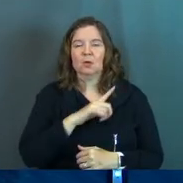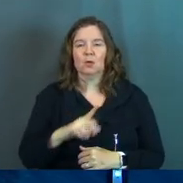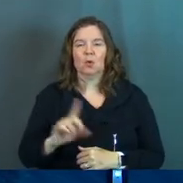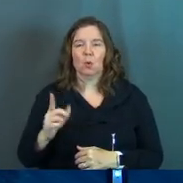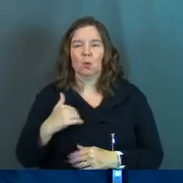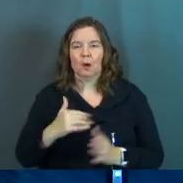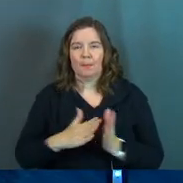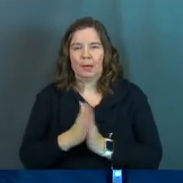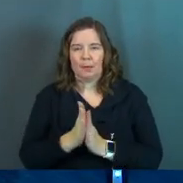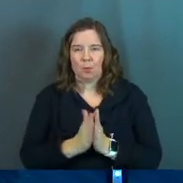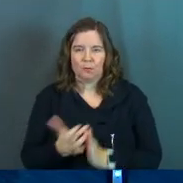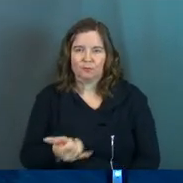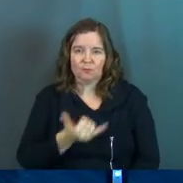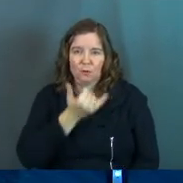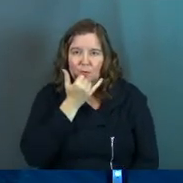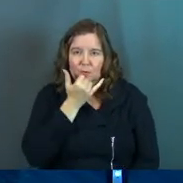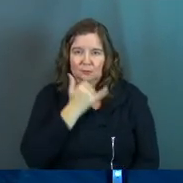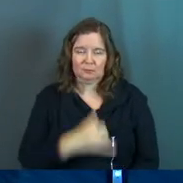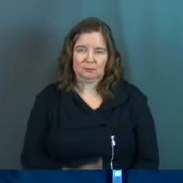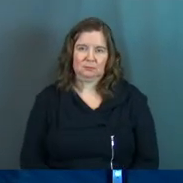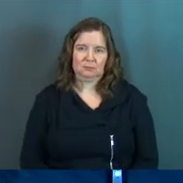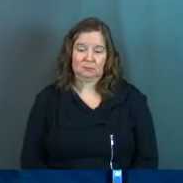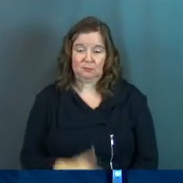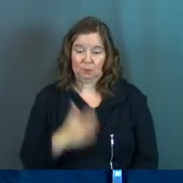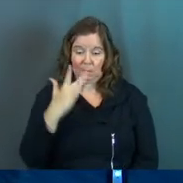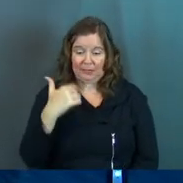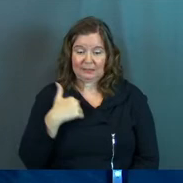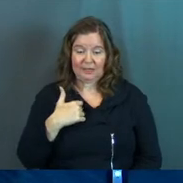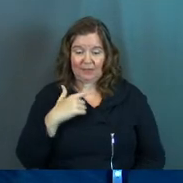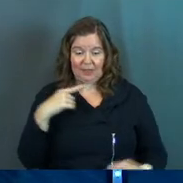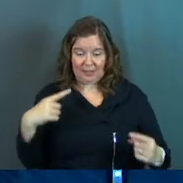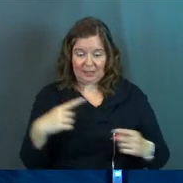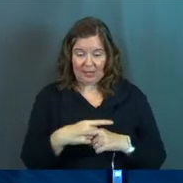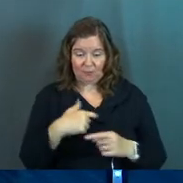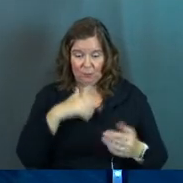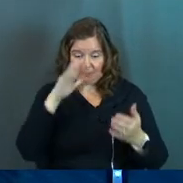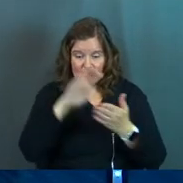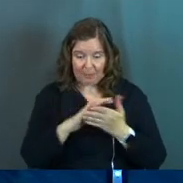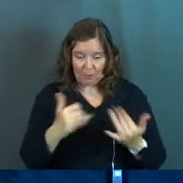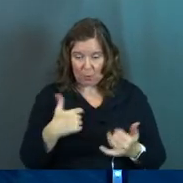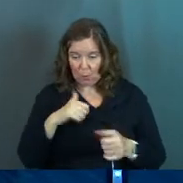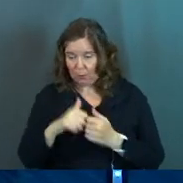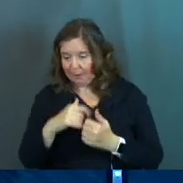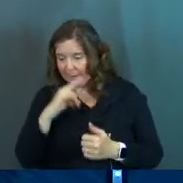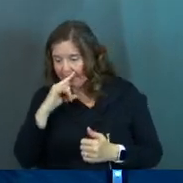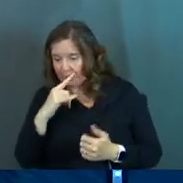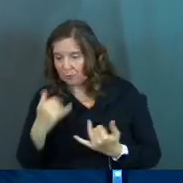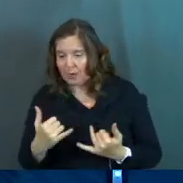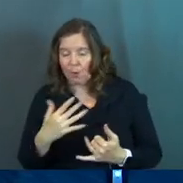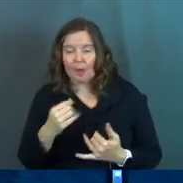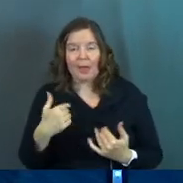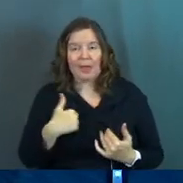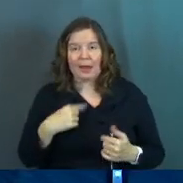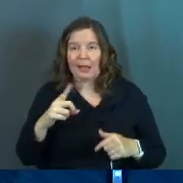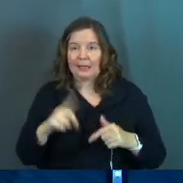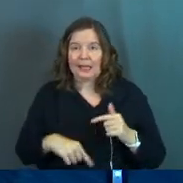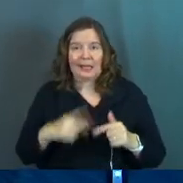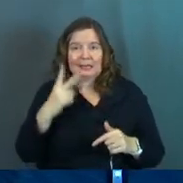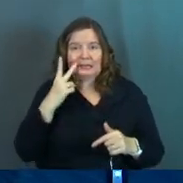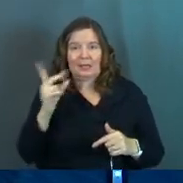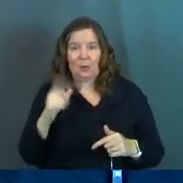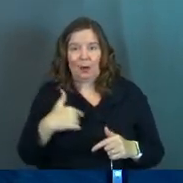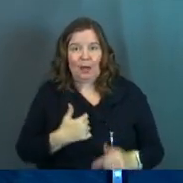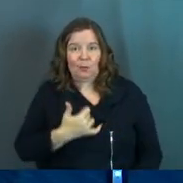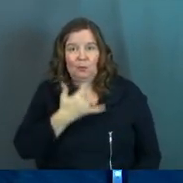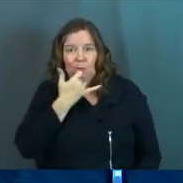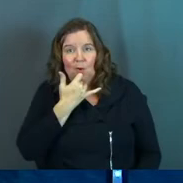where were my motives wrong? Because I'm having this conflict with my spouse right now or with my kids right now, and I can't see